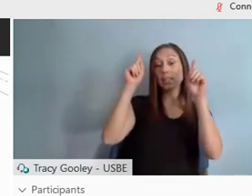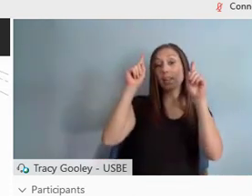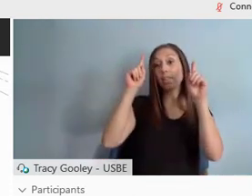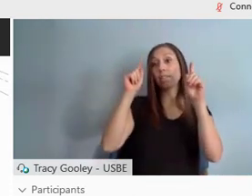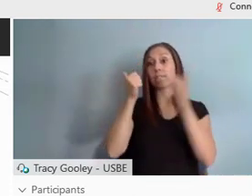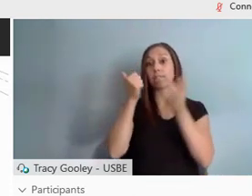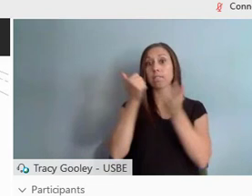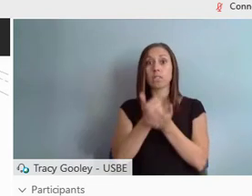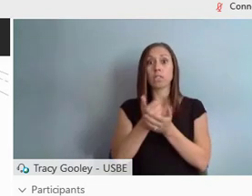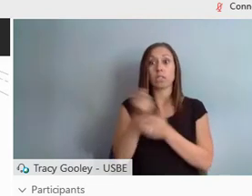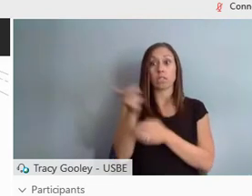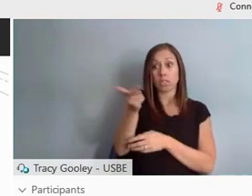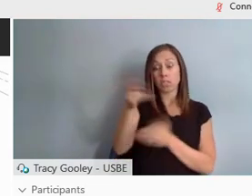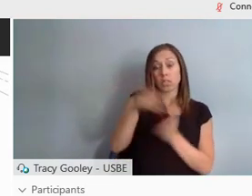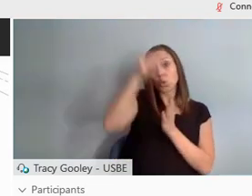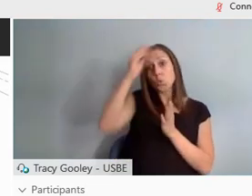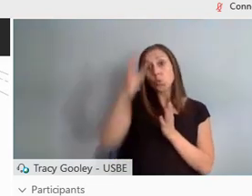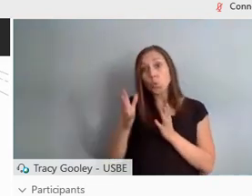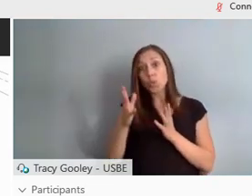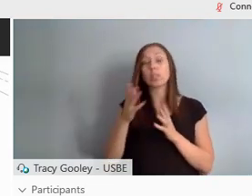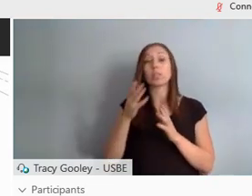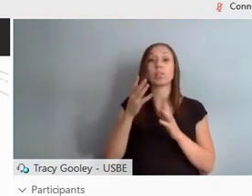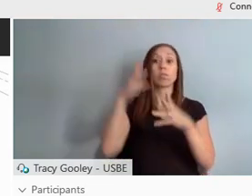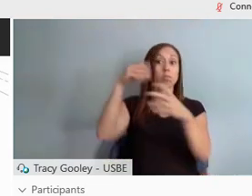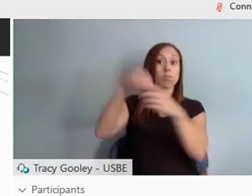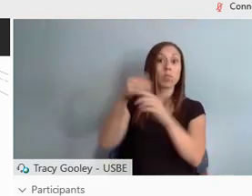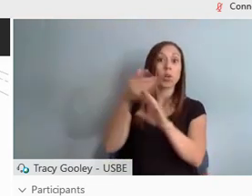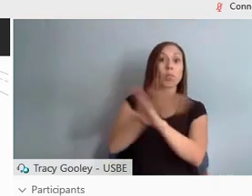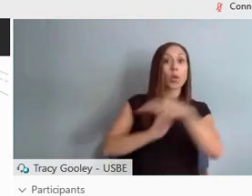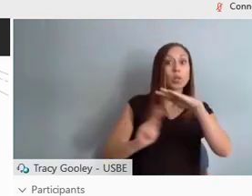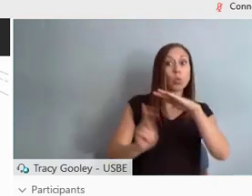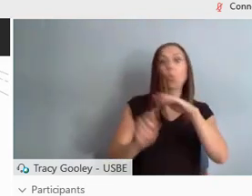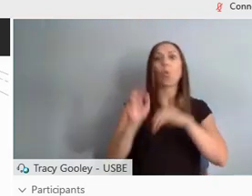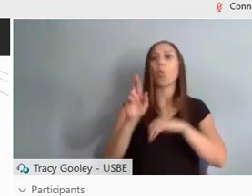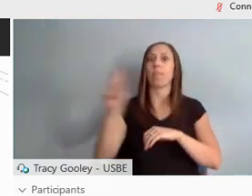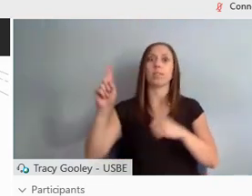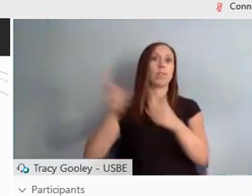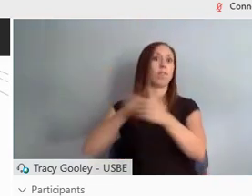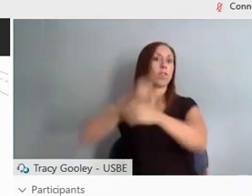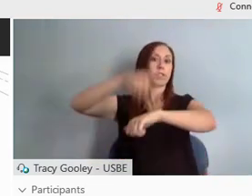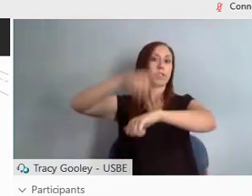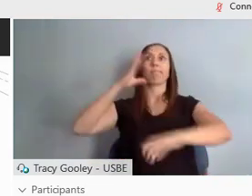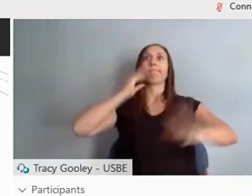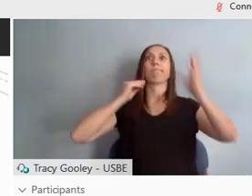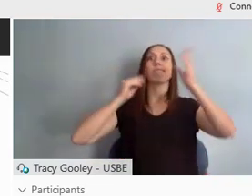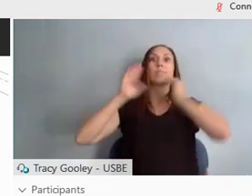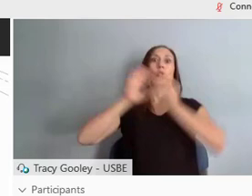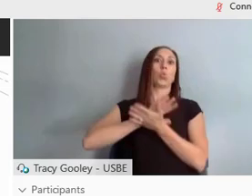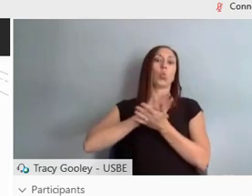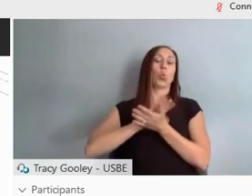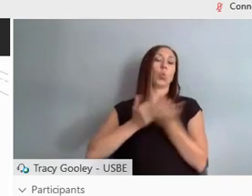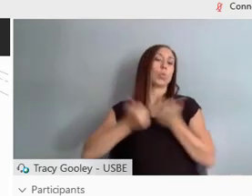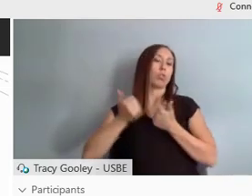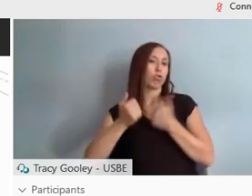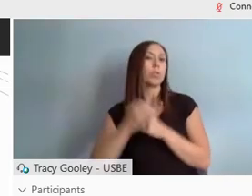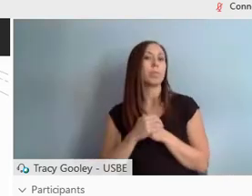can see, did the 2 students participate in preschool previously, or is this their first experience?